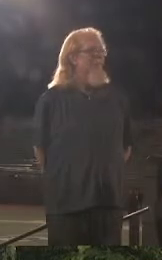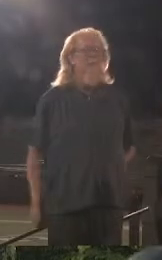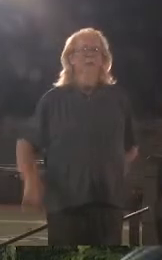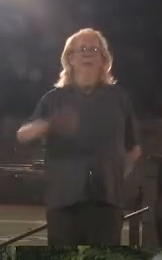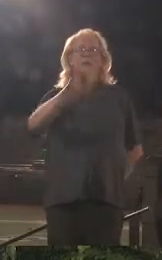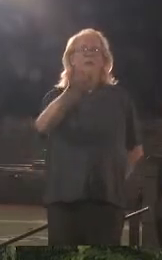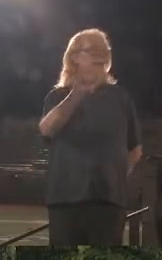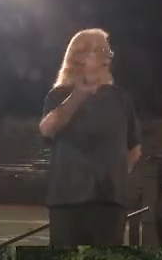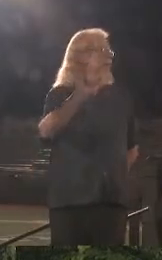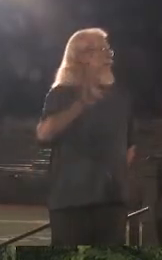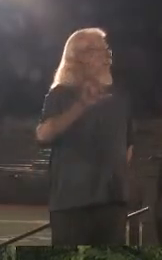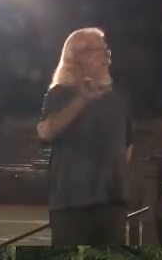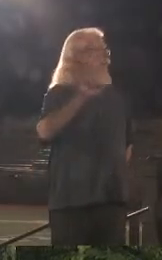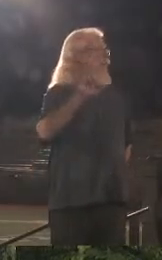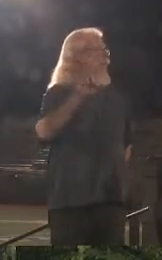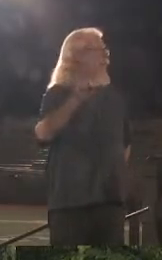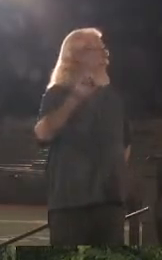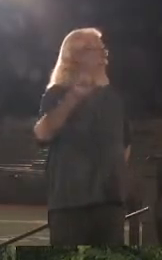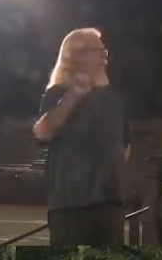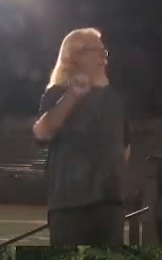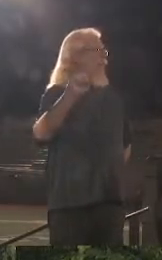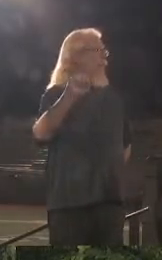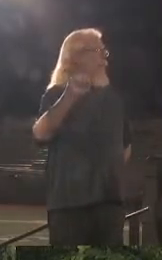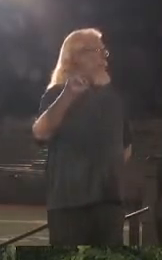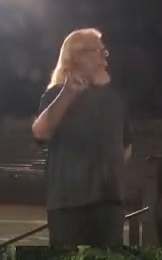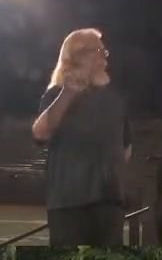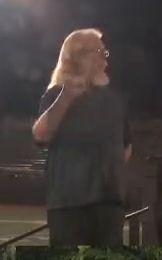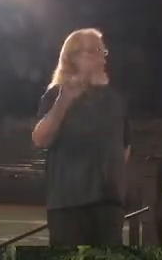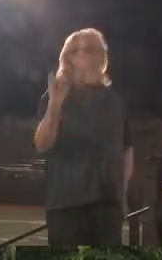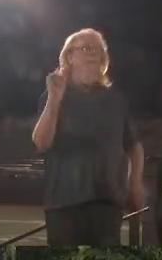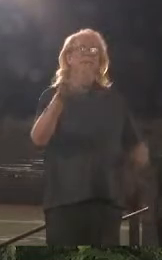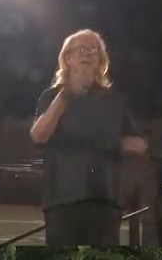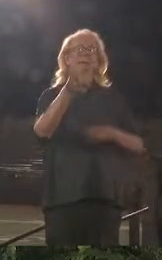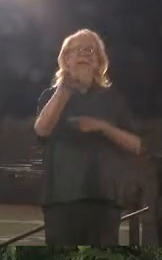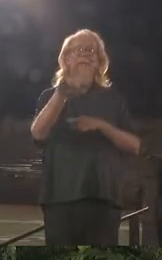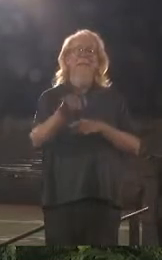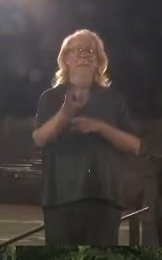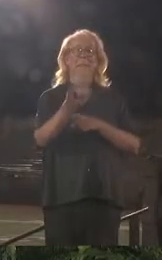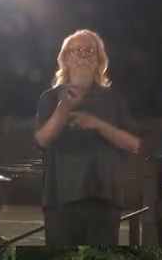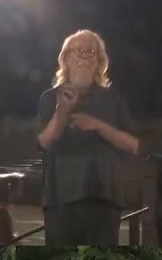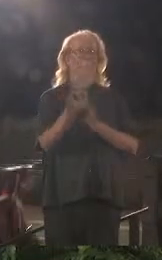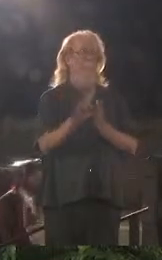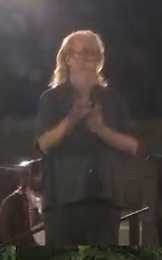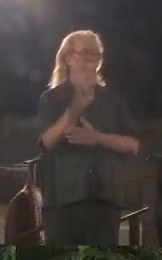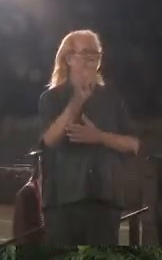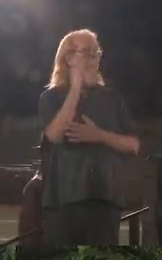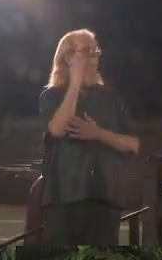Jalen Carey Adams will be attending Texas A&M University San Antonio.